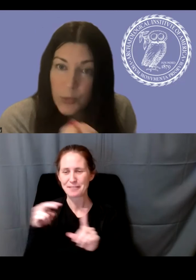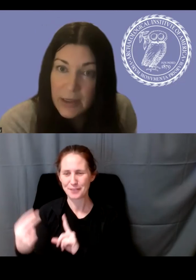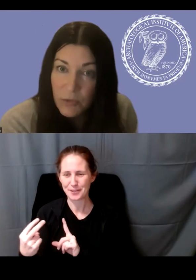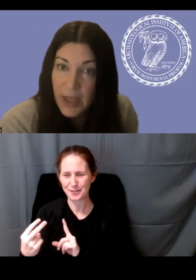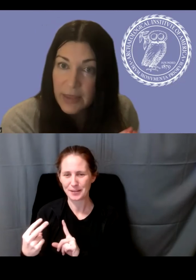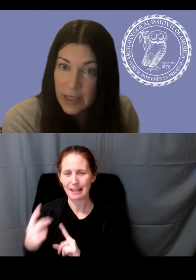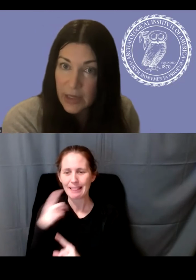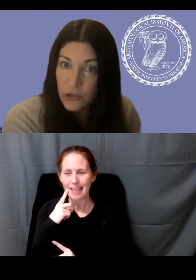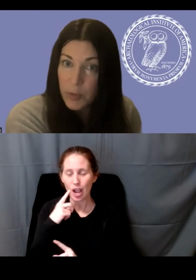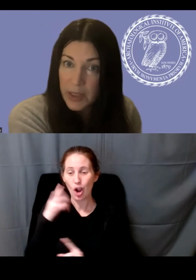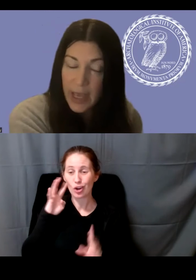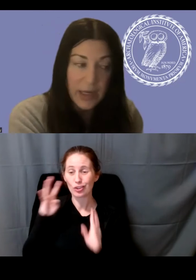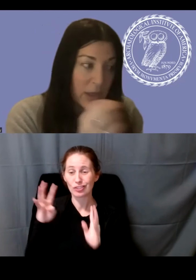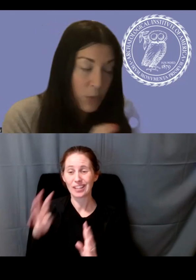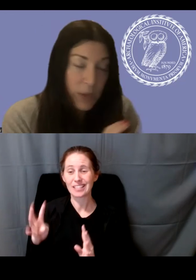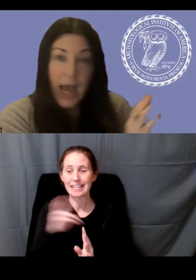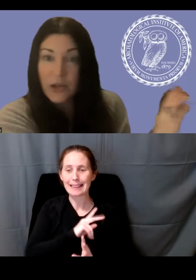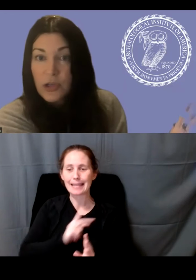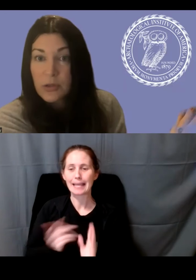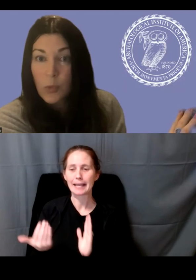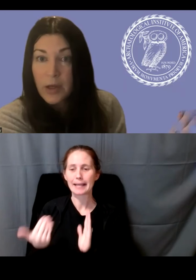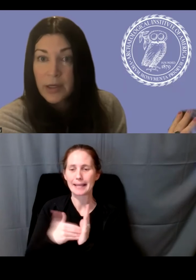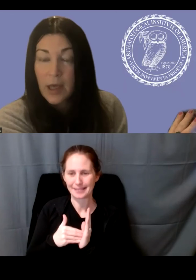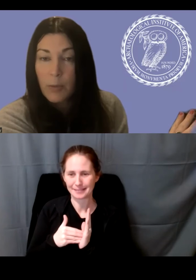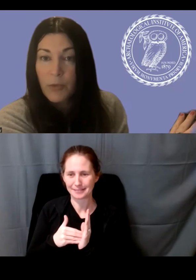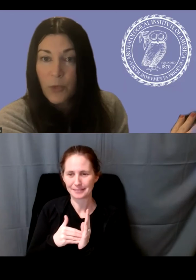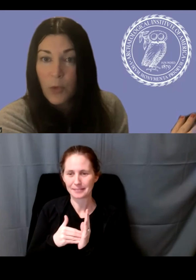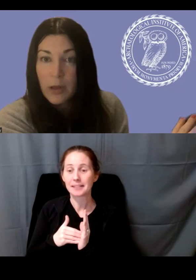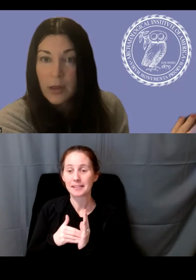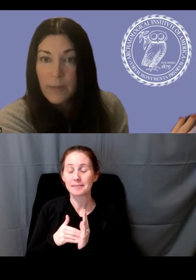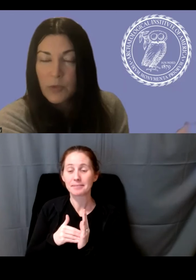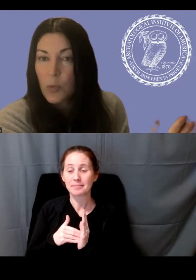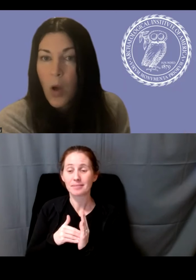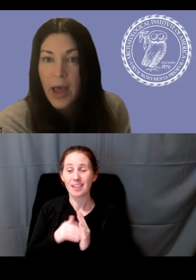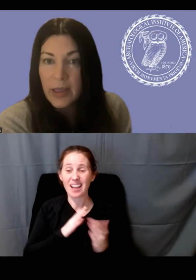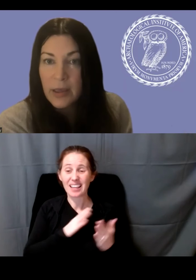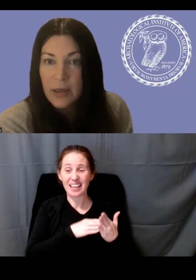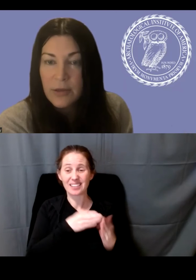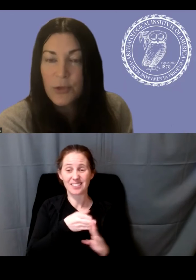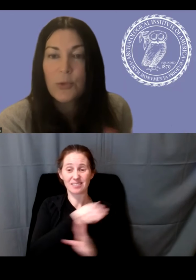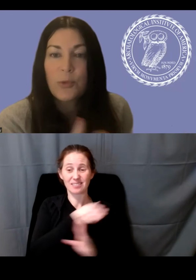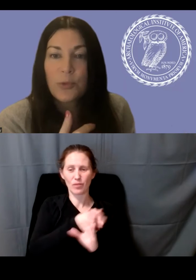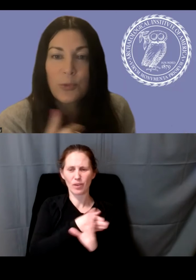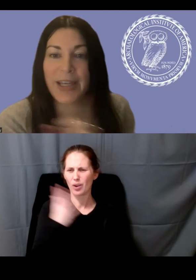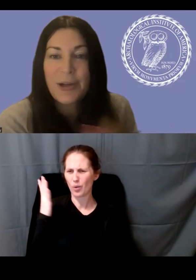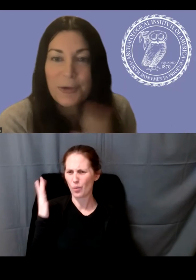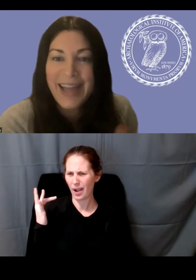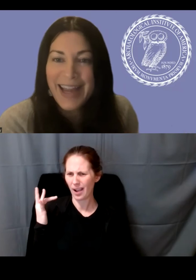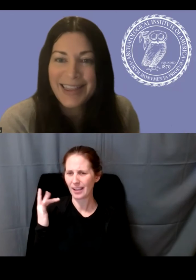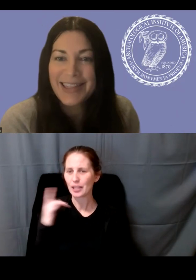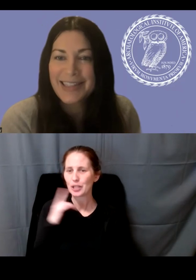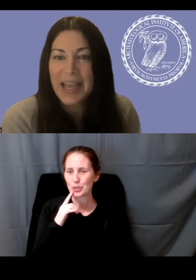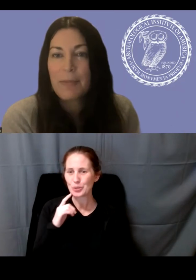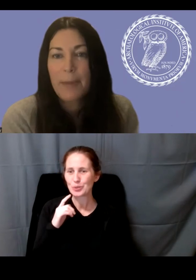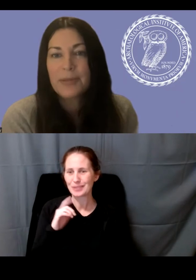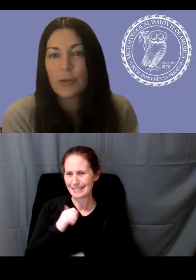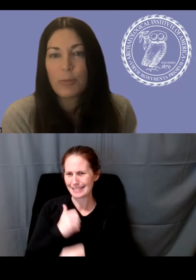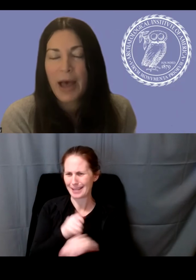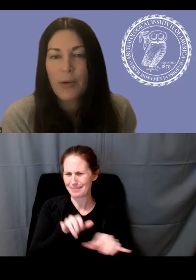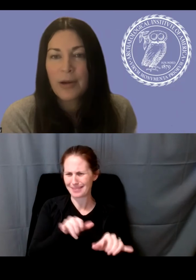to reinvent the kingship again in reaction to what had come before. Why? To recreate the